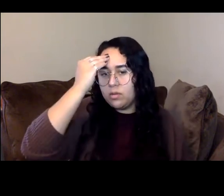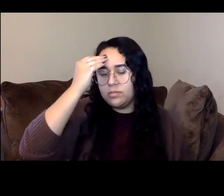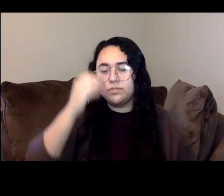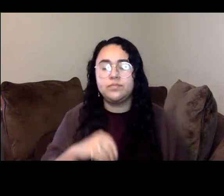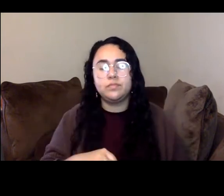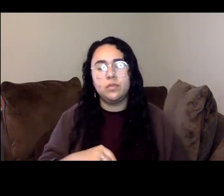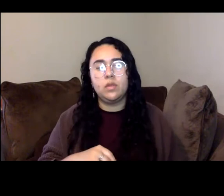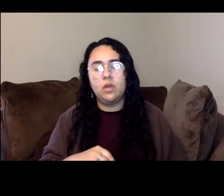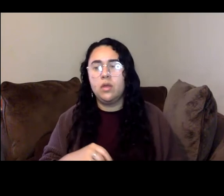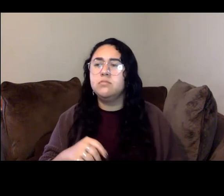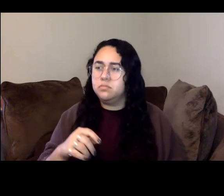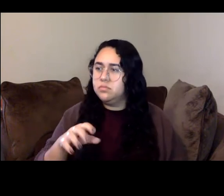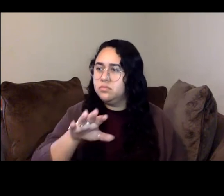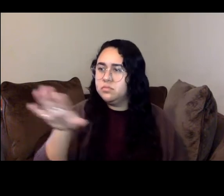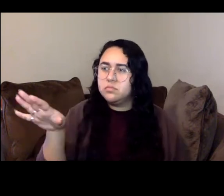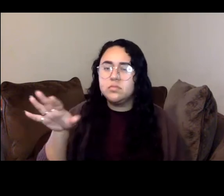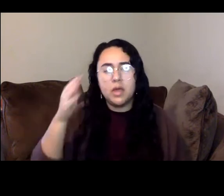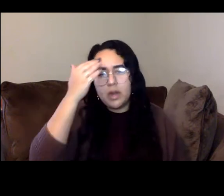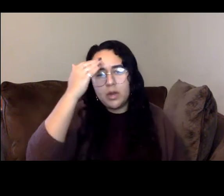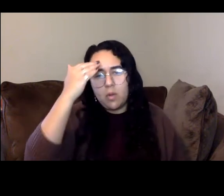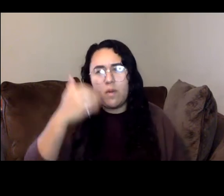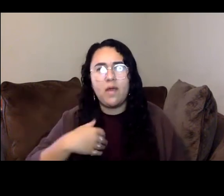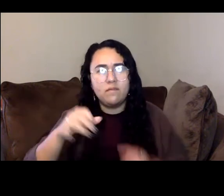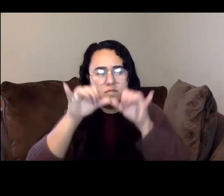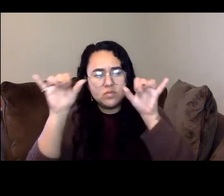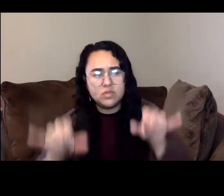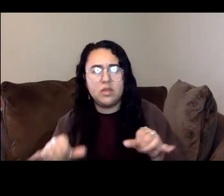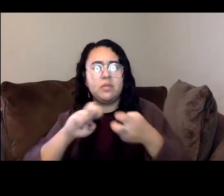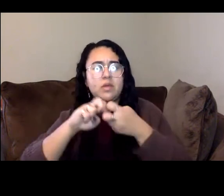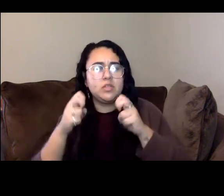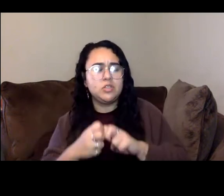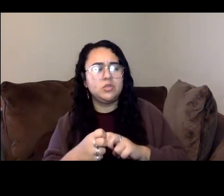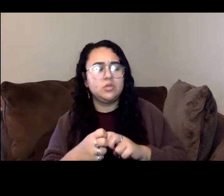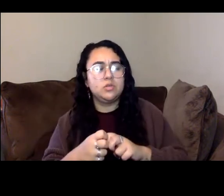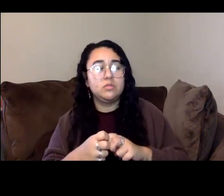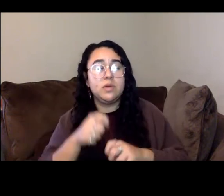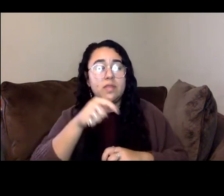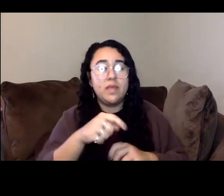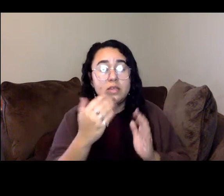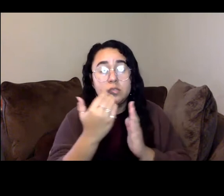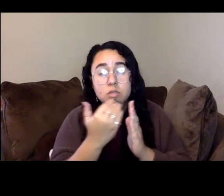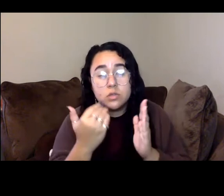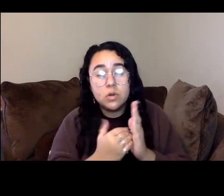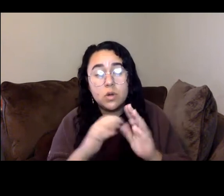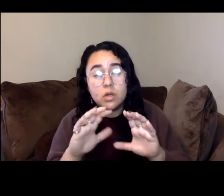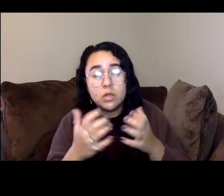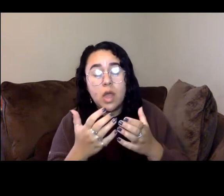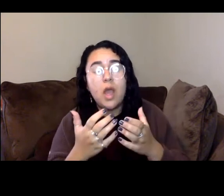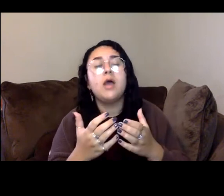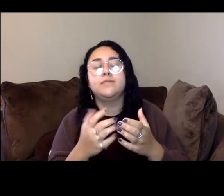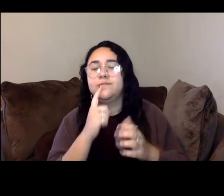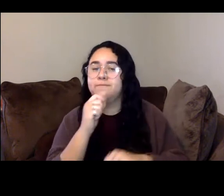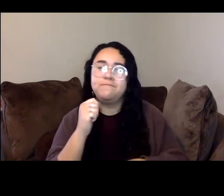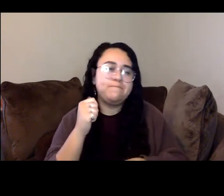of systemic issues. But this course really just pulled it all together for me, codified it in a lot of